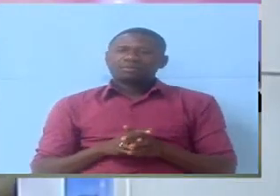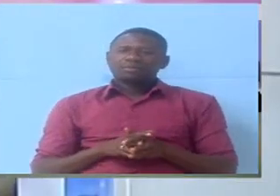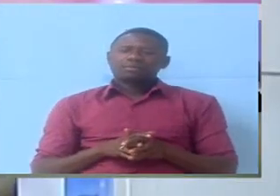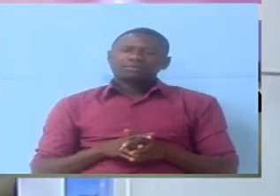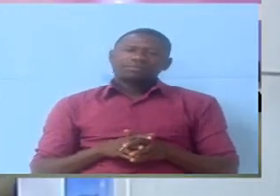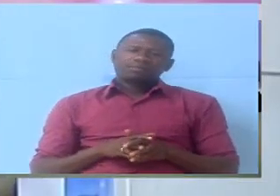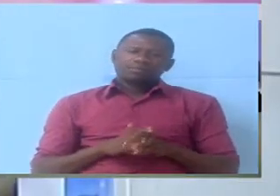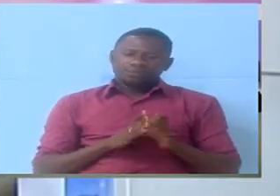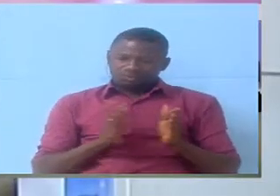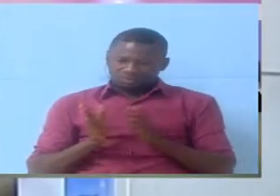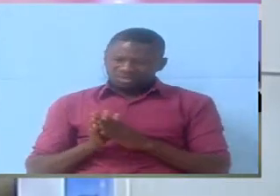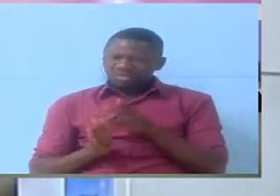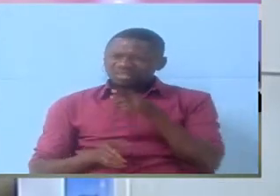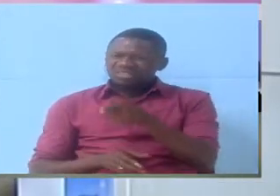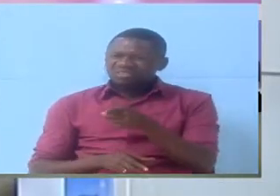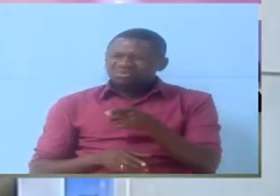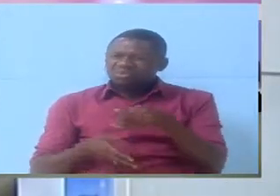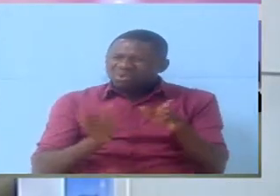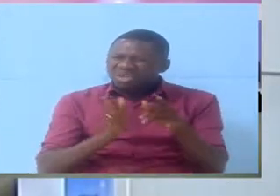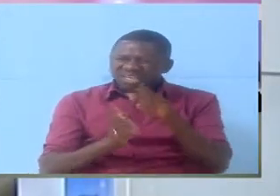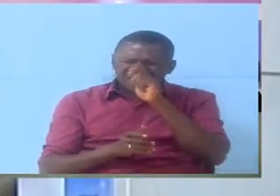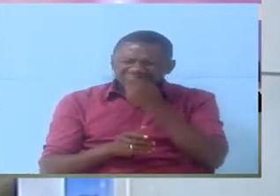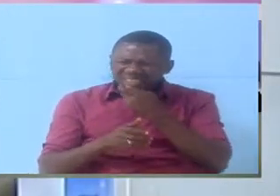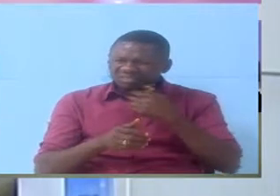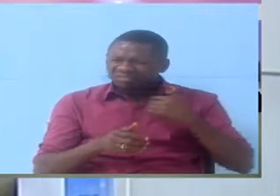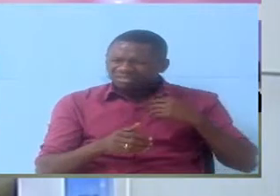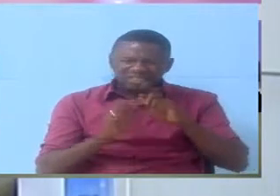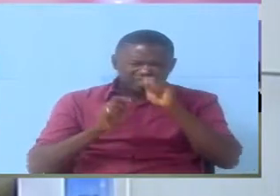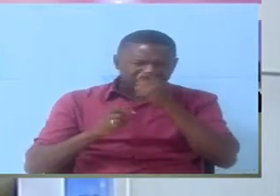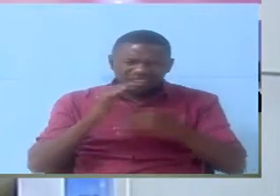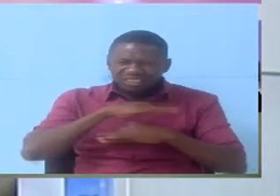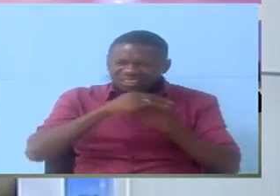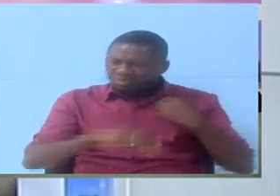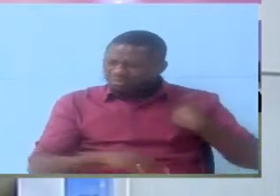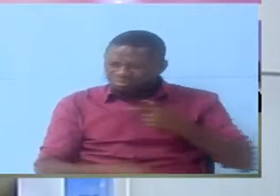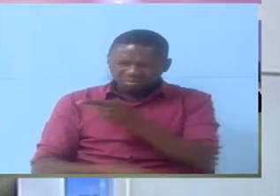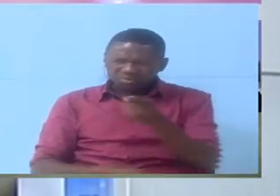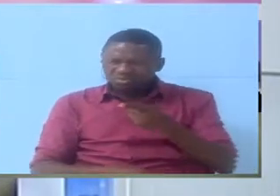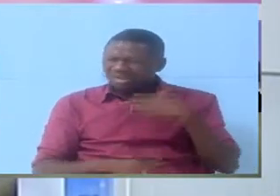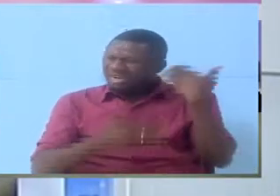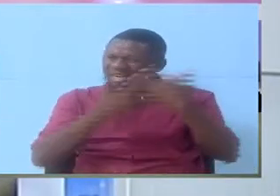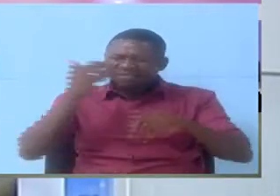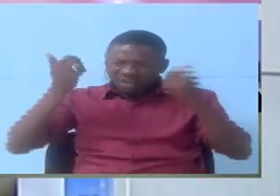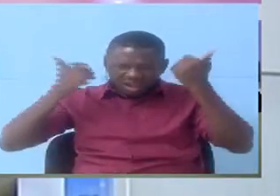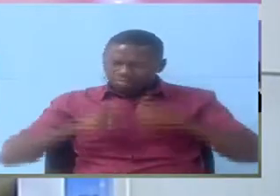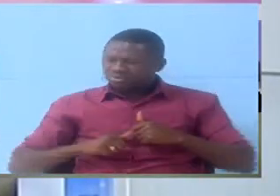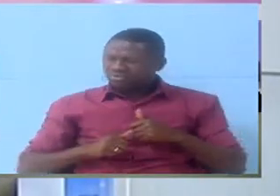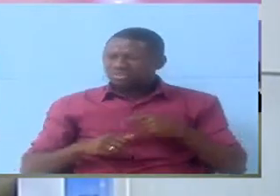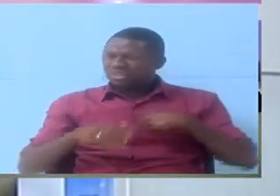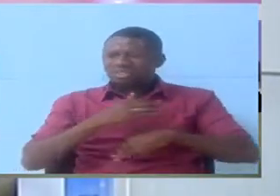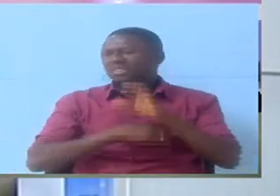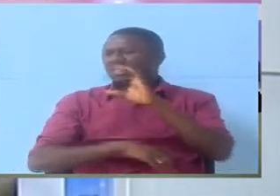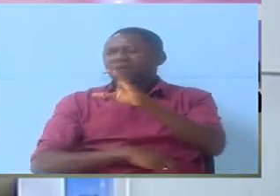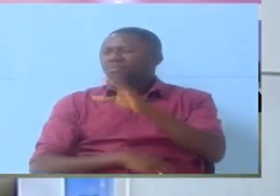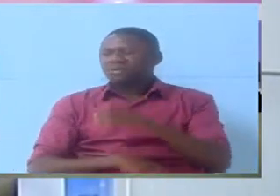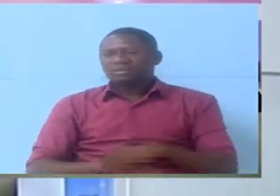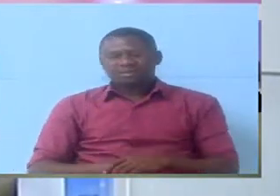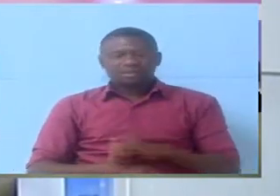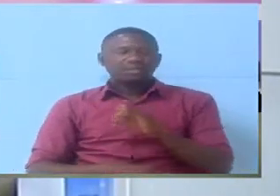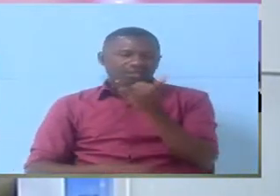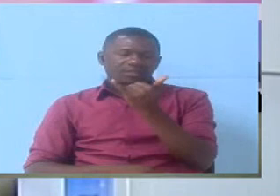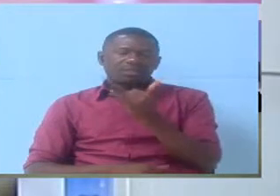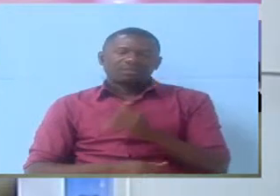manke nyimbankunka. It has never happened, Council. Anena manke jang Council. I left the bodies lying down there. Afure ultu laring in